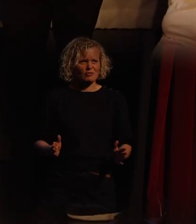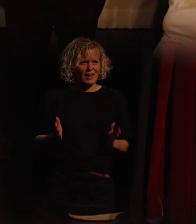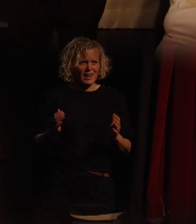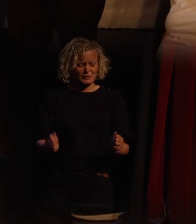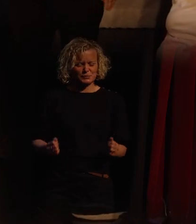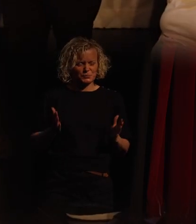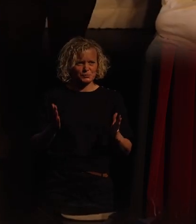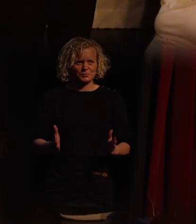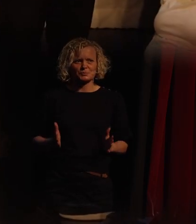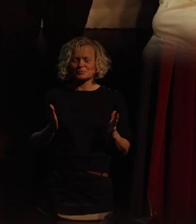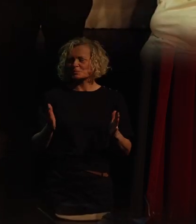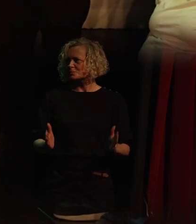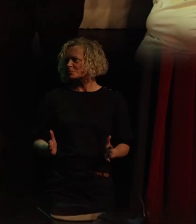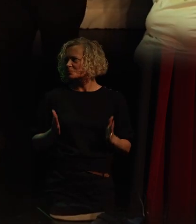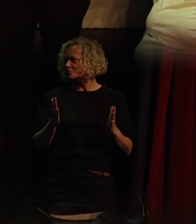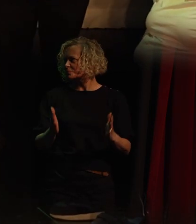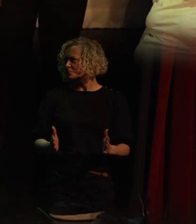Two, not a fast train.